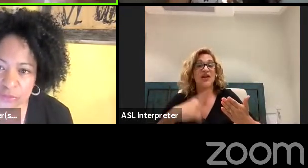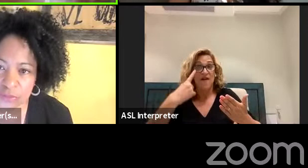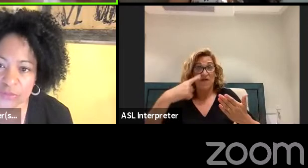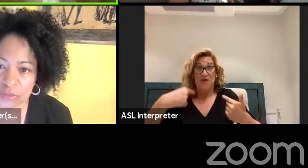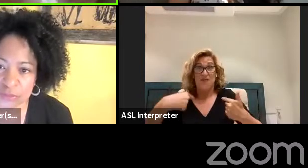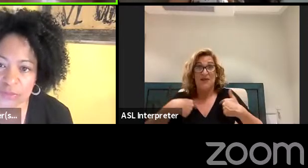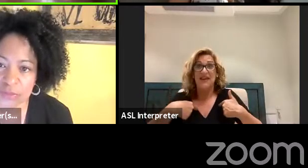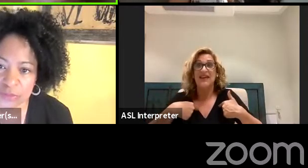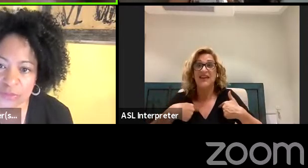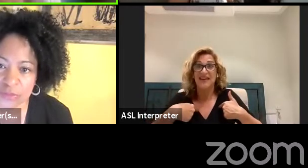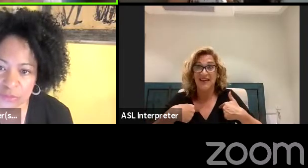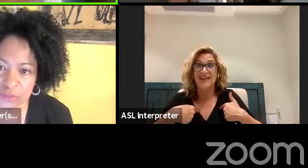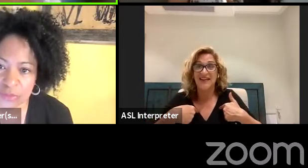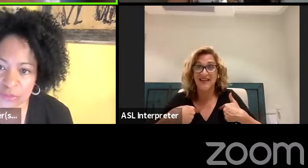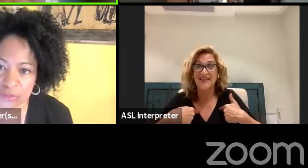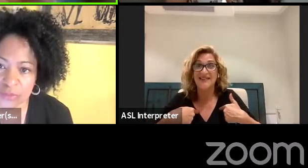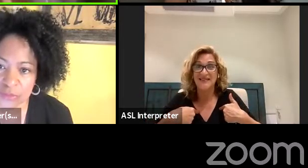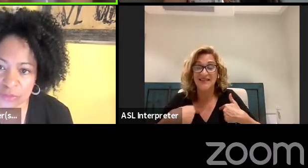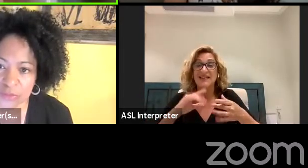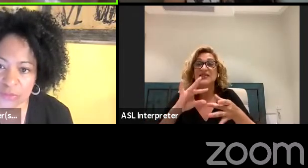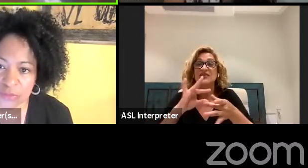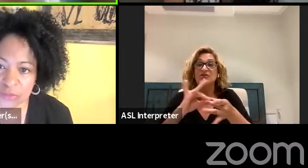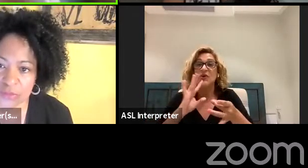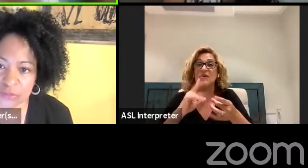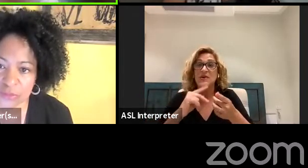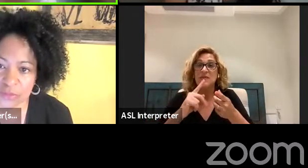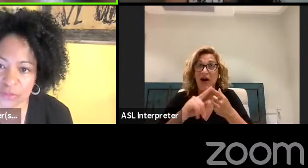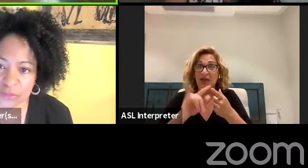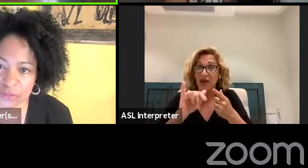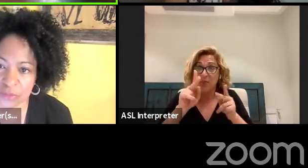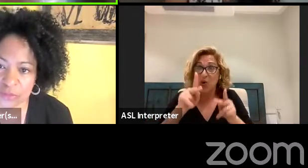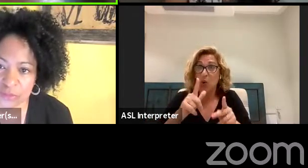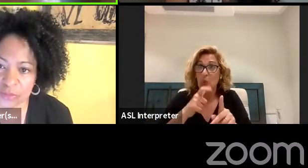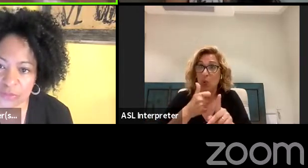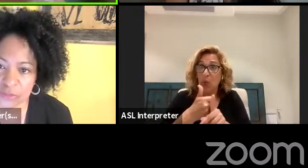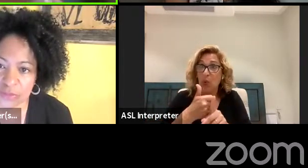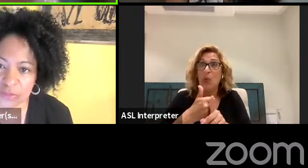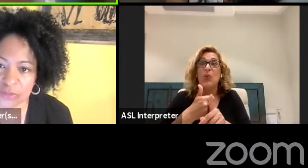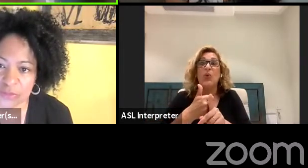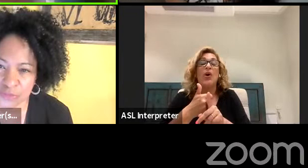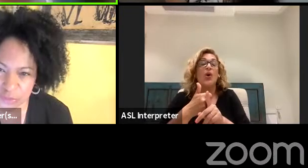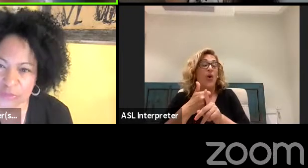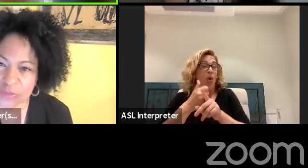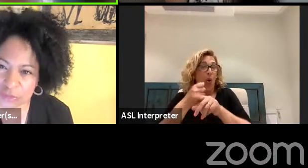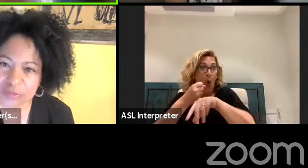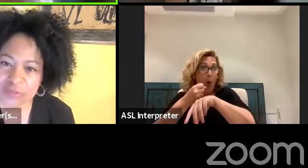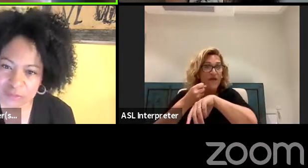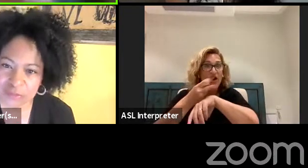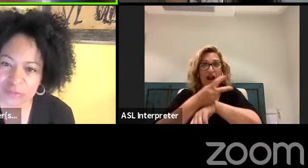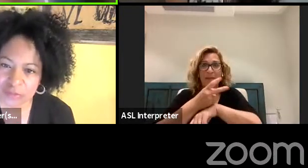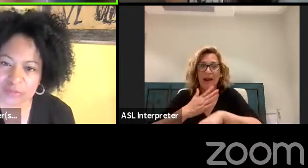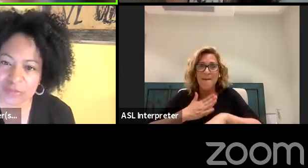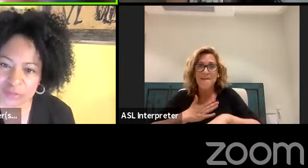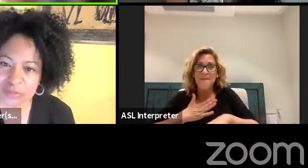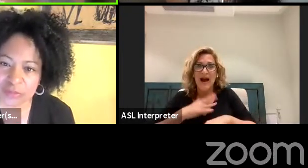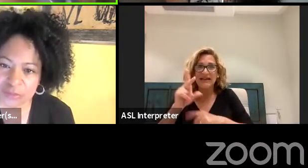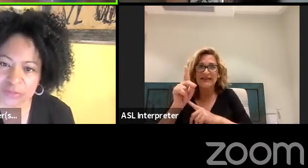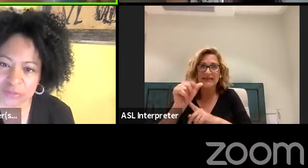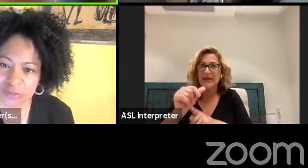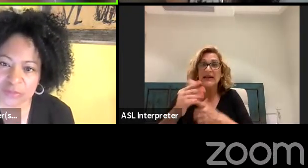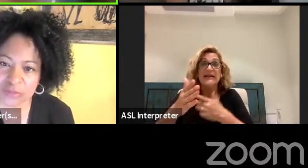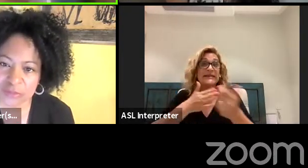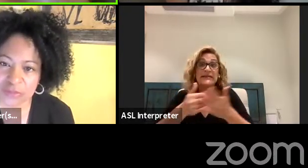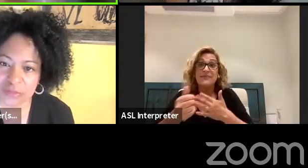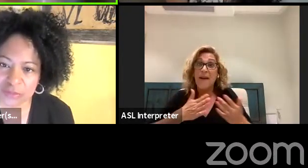from coming from someone when I was younger who thought about overcoming my disability despite my disability,